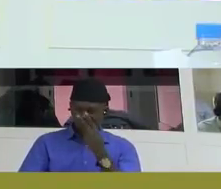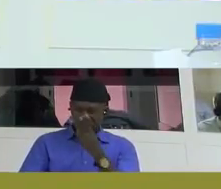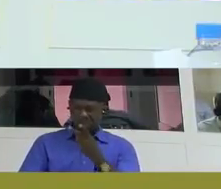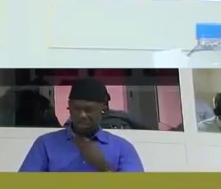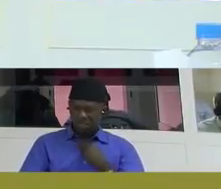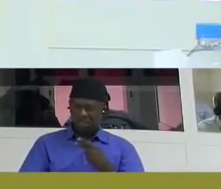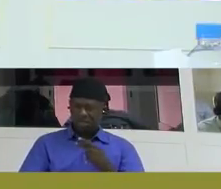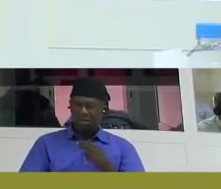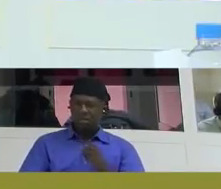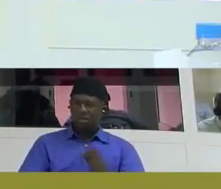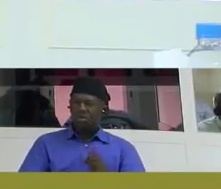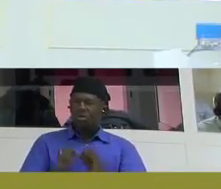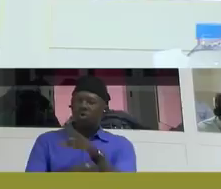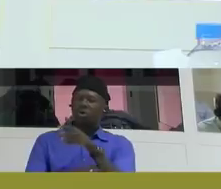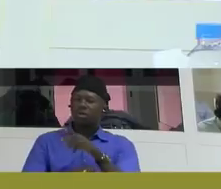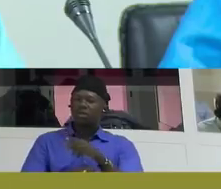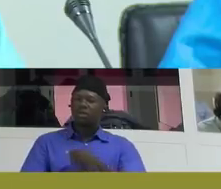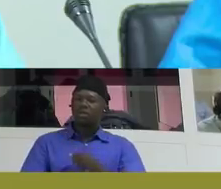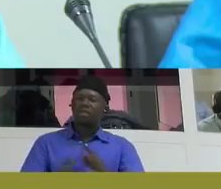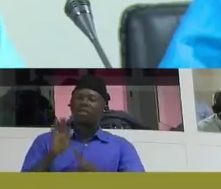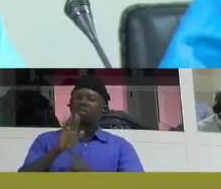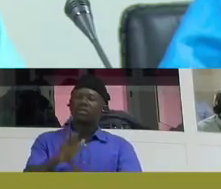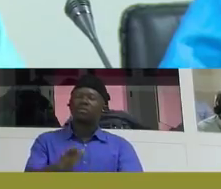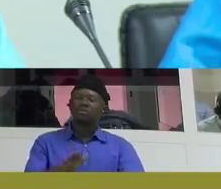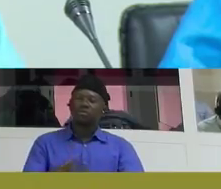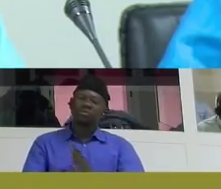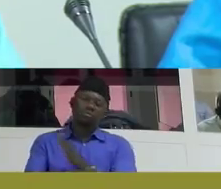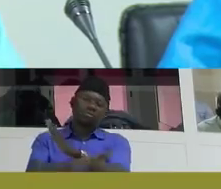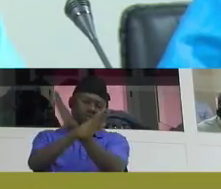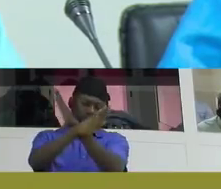Yes. Banning drumming? I do. During